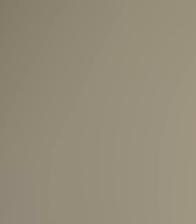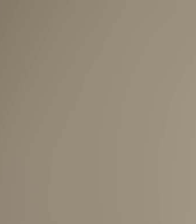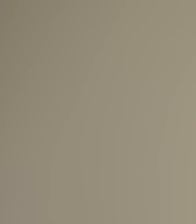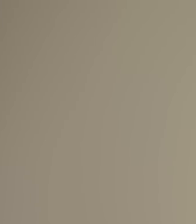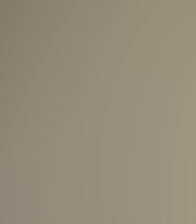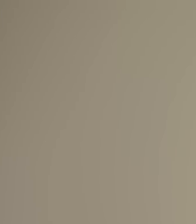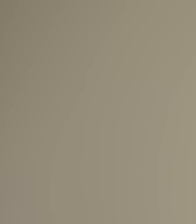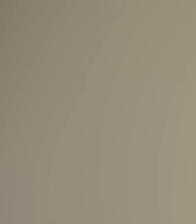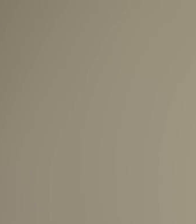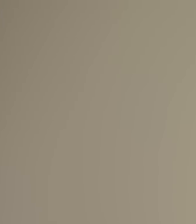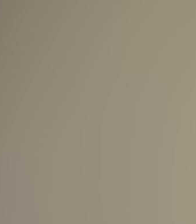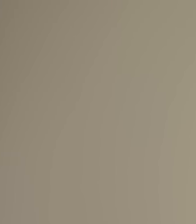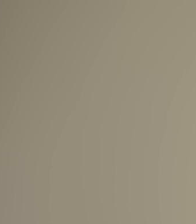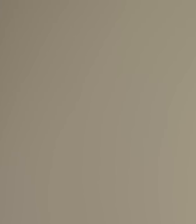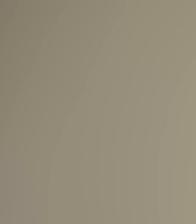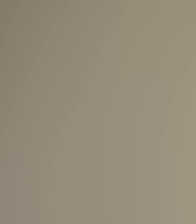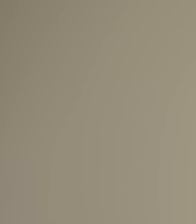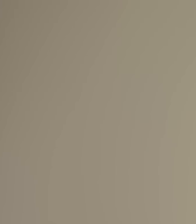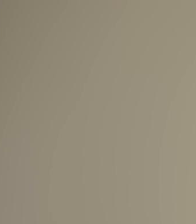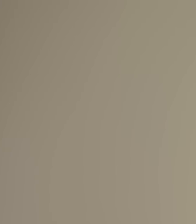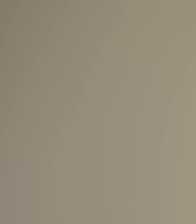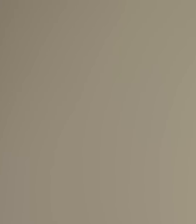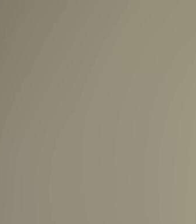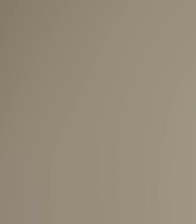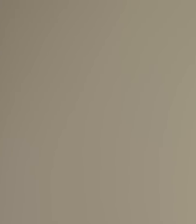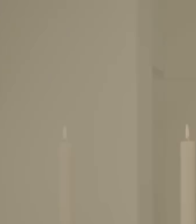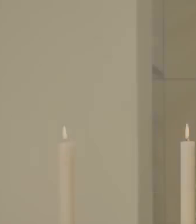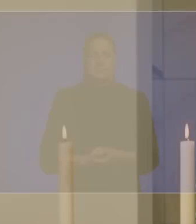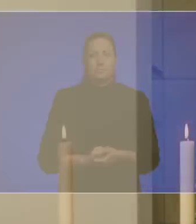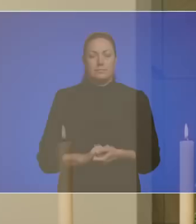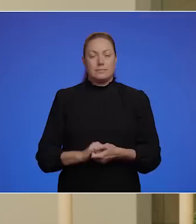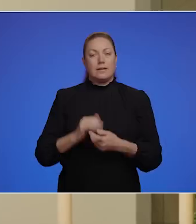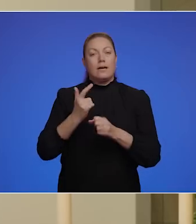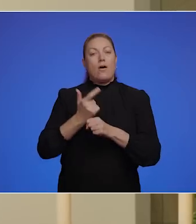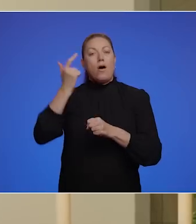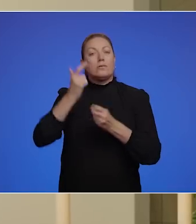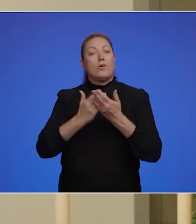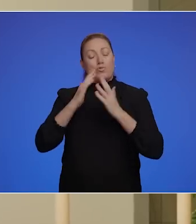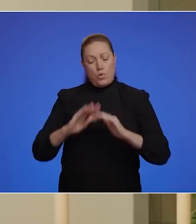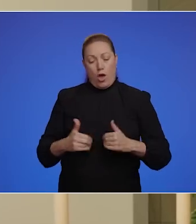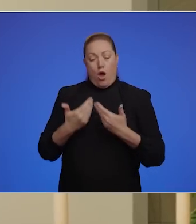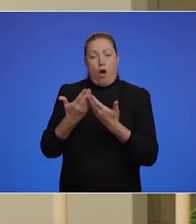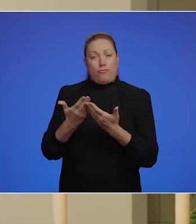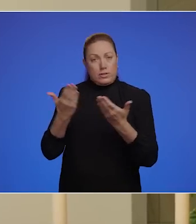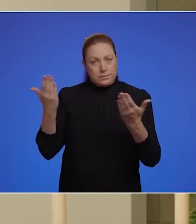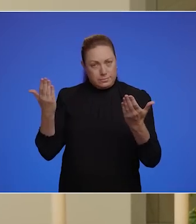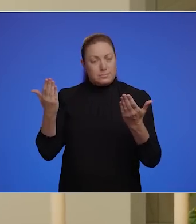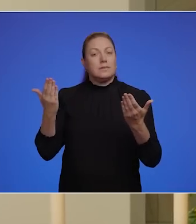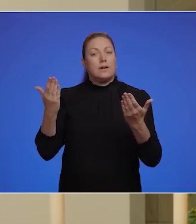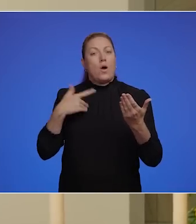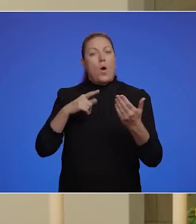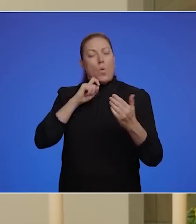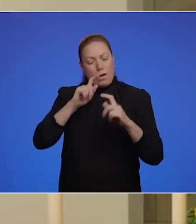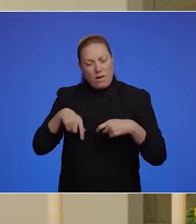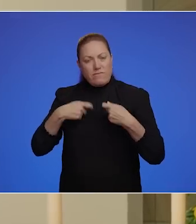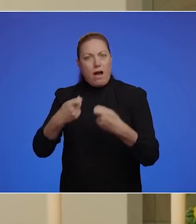and glory of his name, for our good and the good of all his holy church. O God, who in the offerings presented here provide